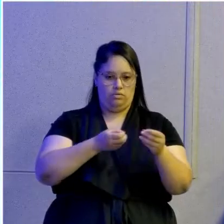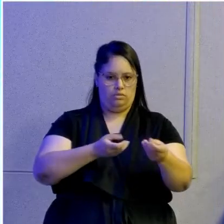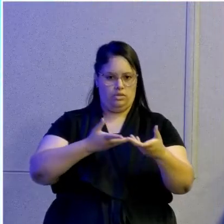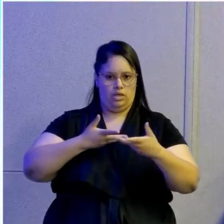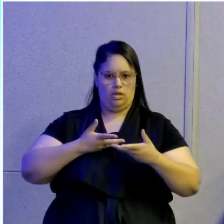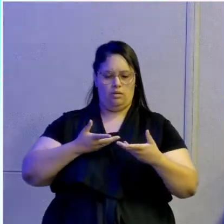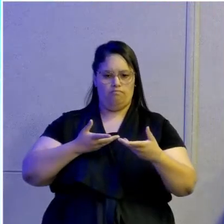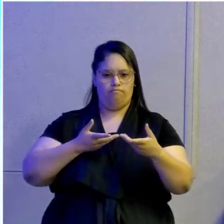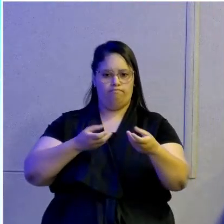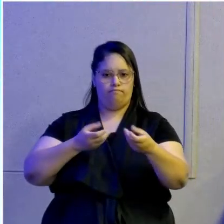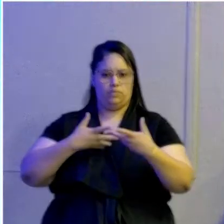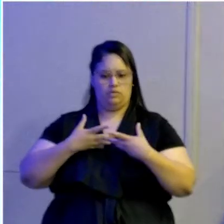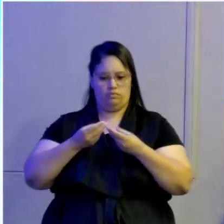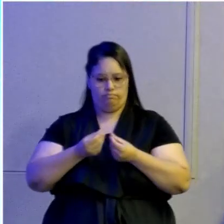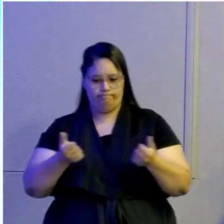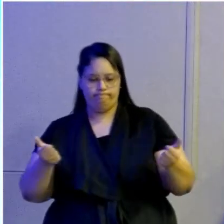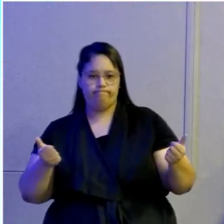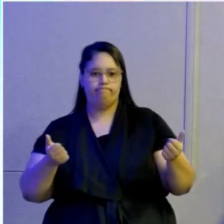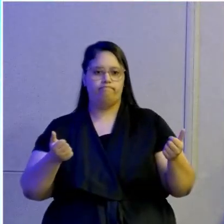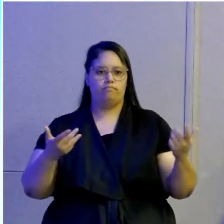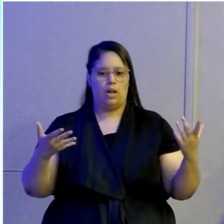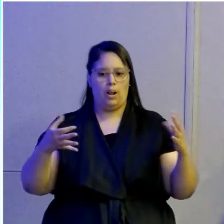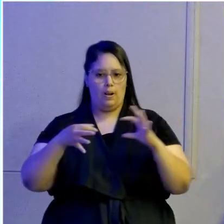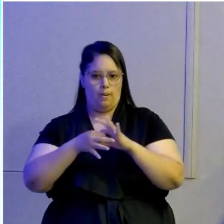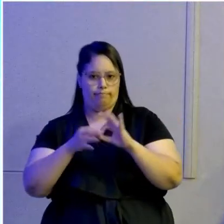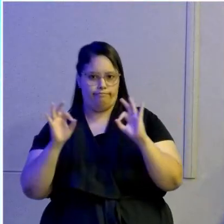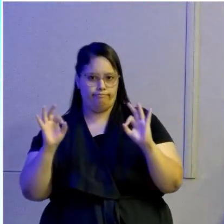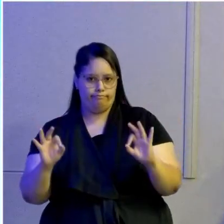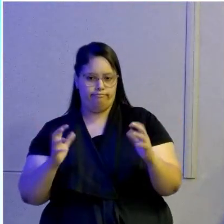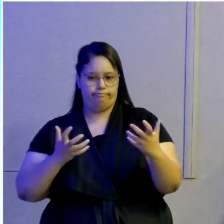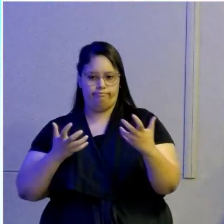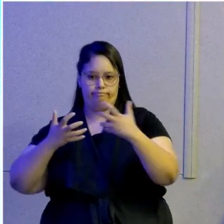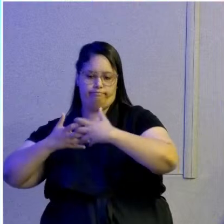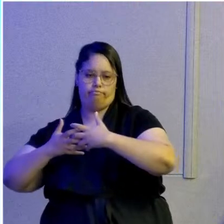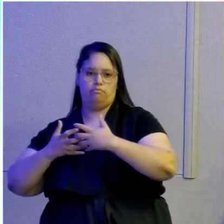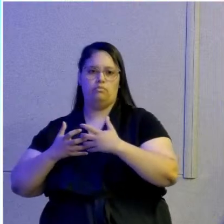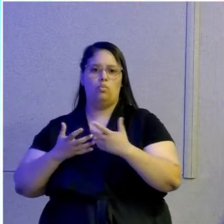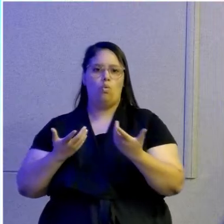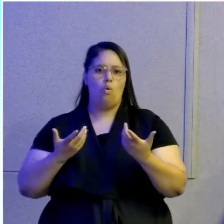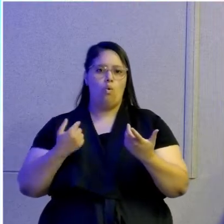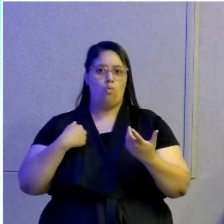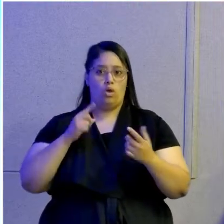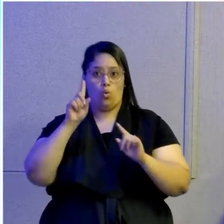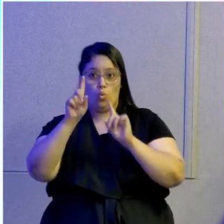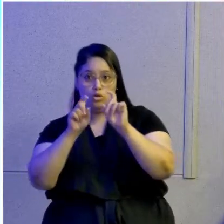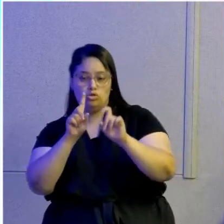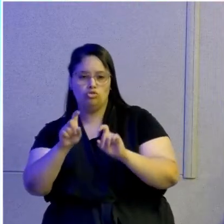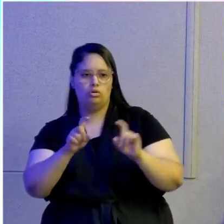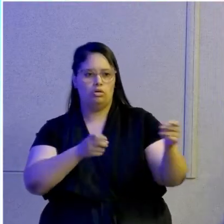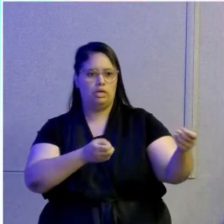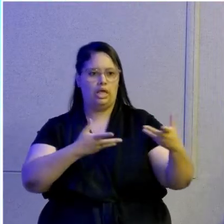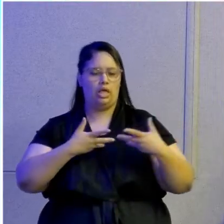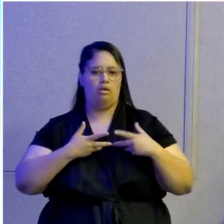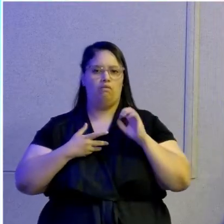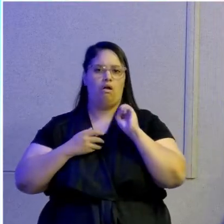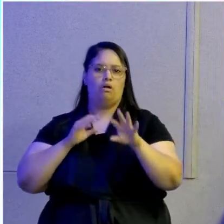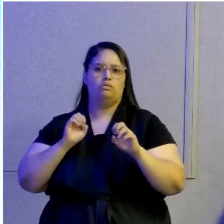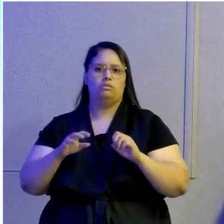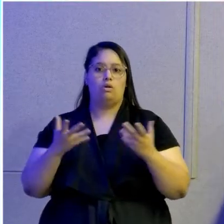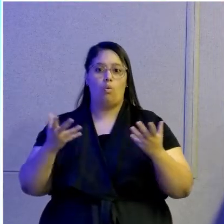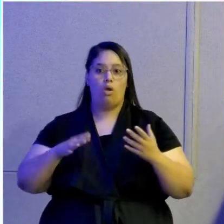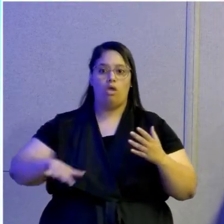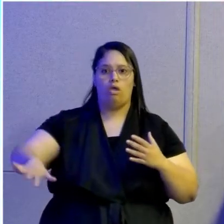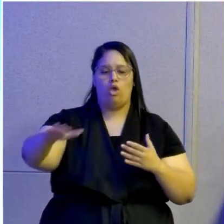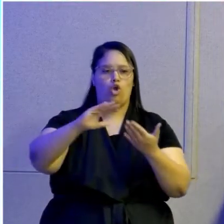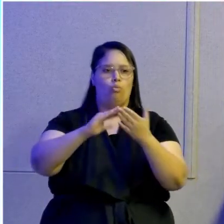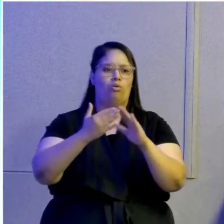solutions, they bring the answers to the questions that are troubling our communities out there?